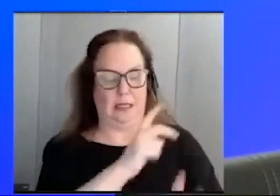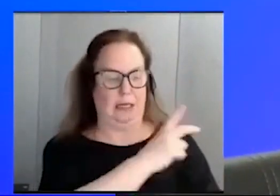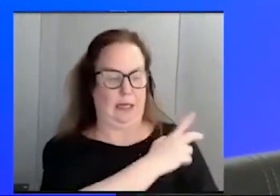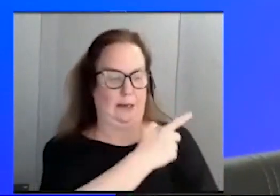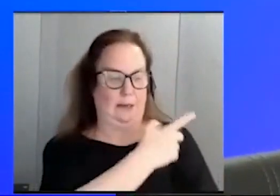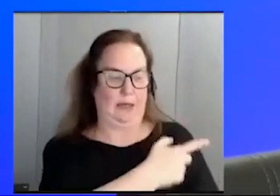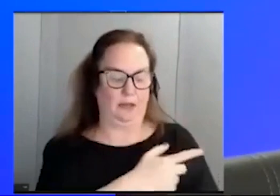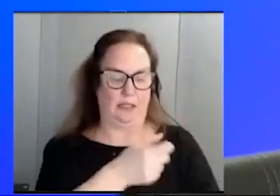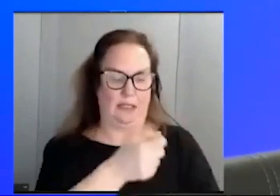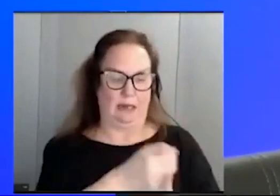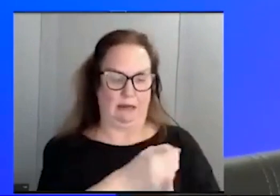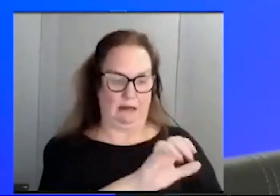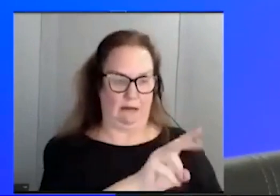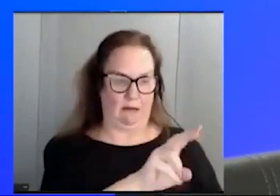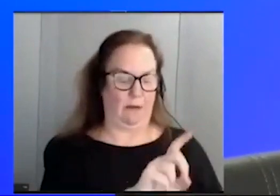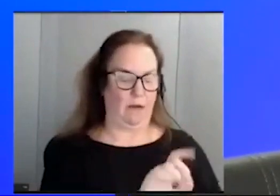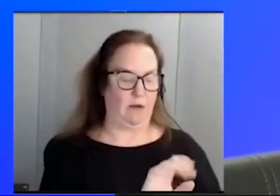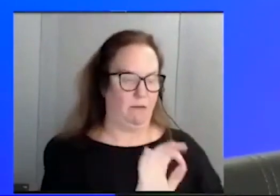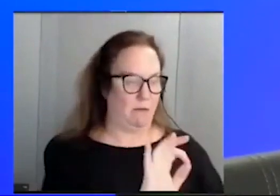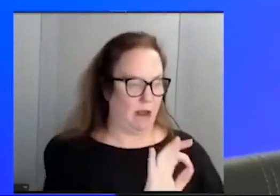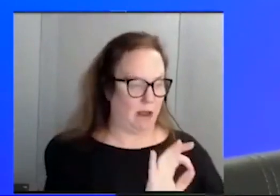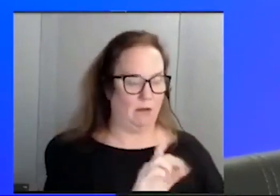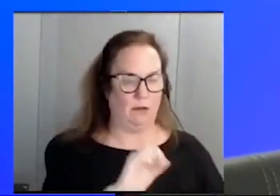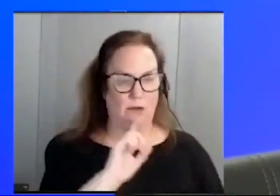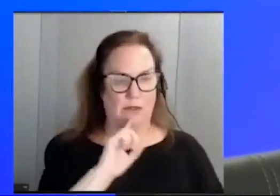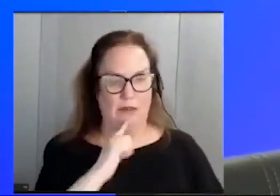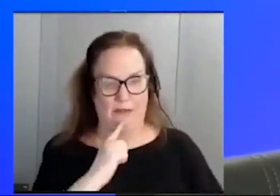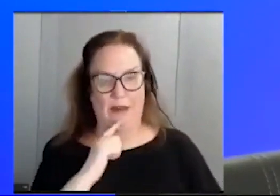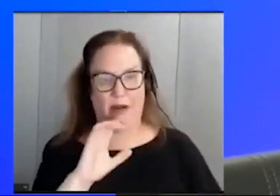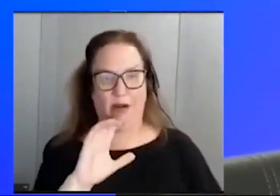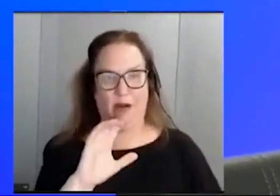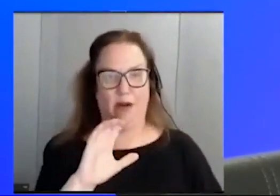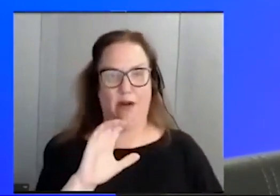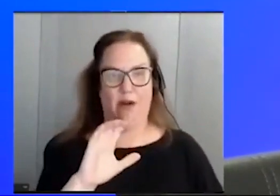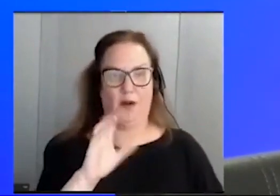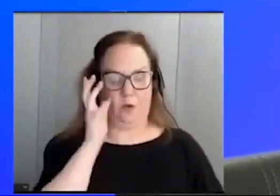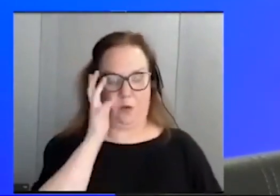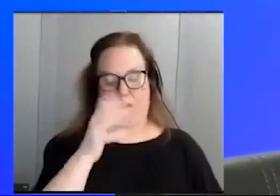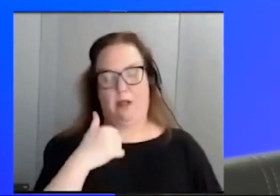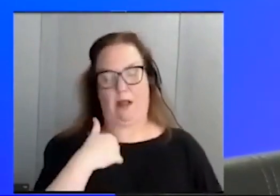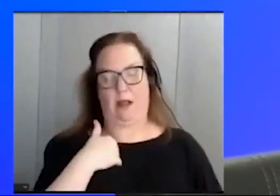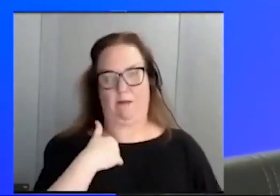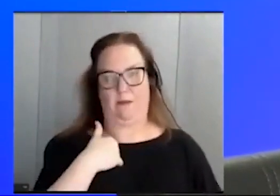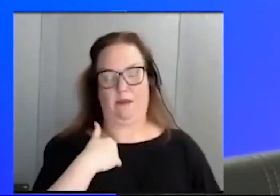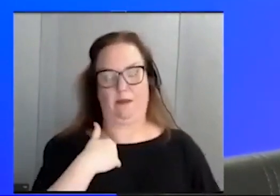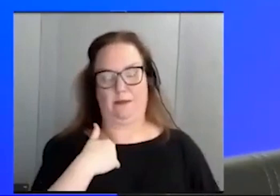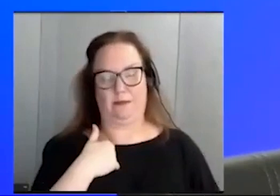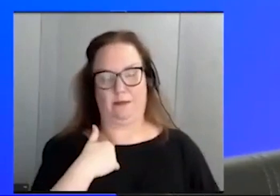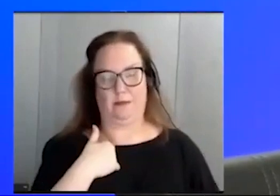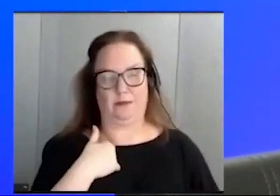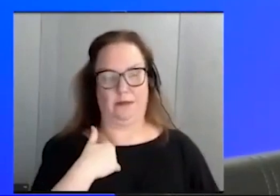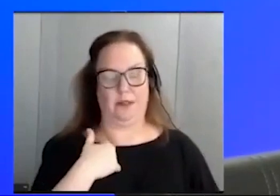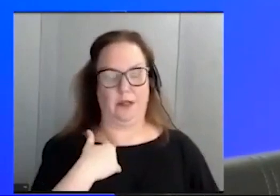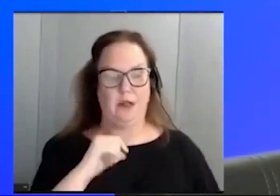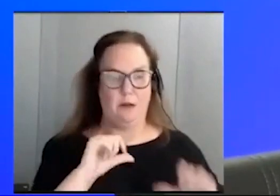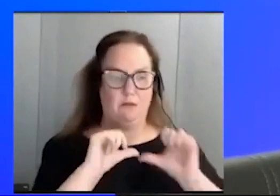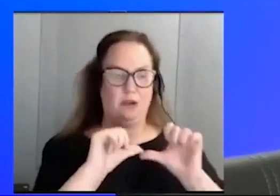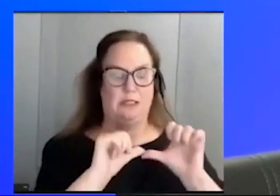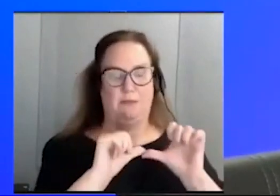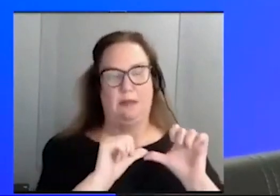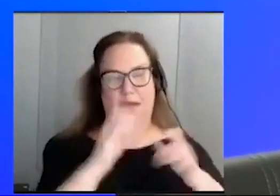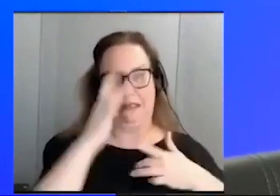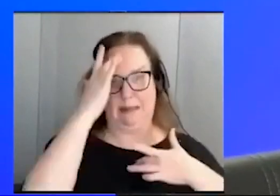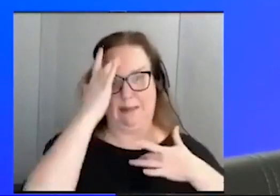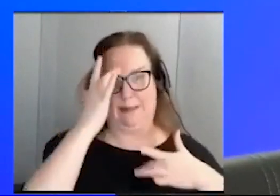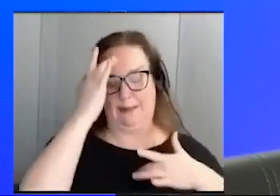COVID, whether it was a mild case or even in the severe cases, were going to have these persistent symptoms. And so we all